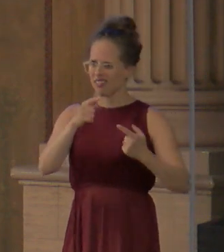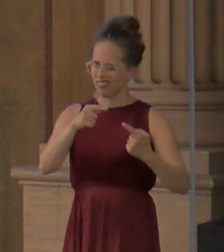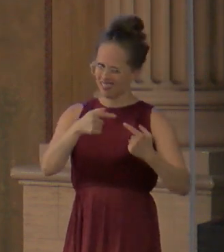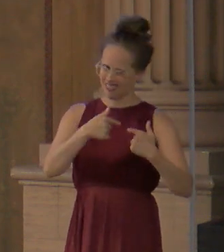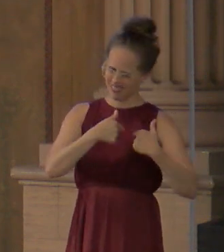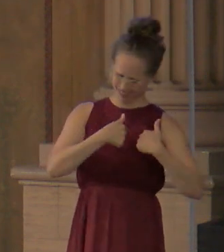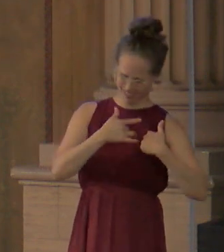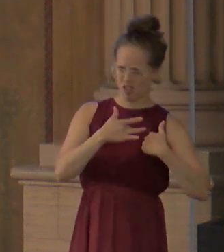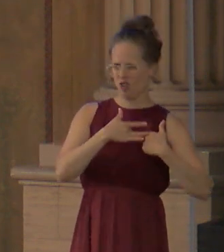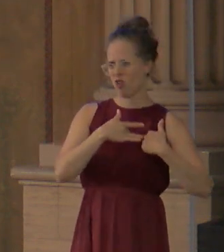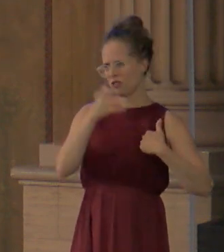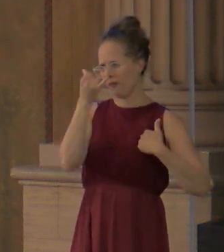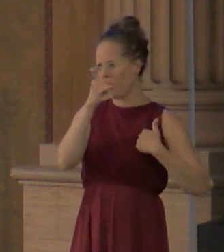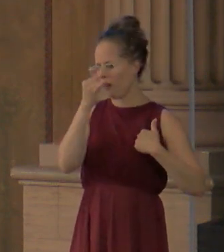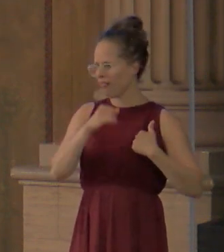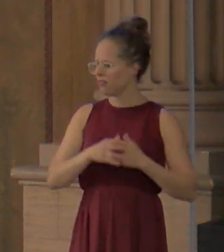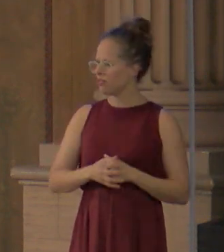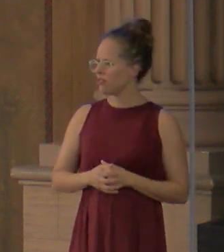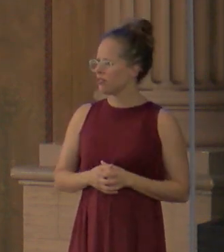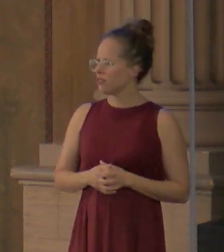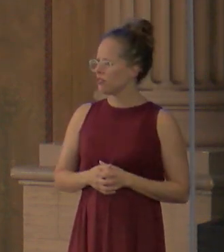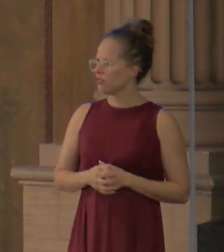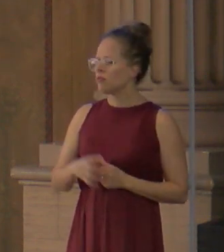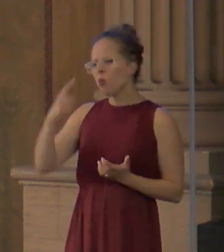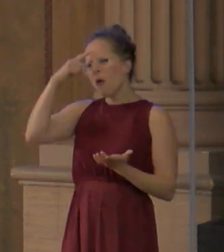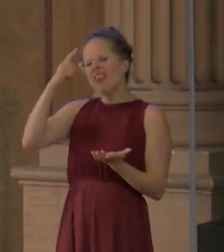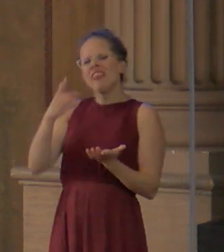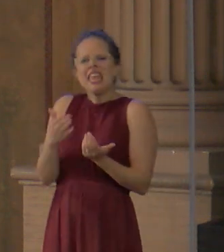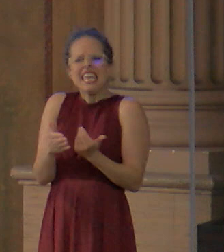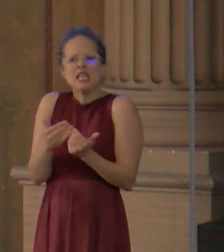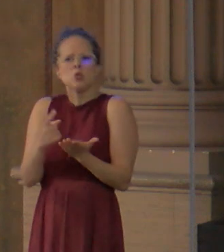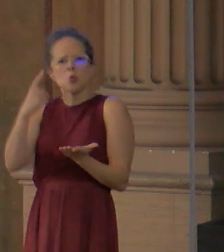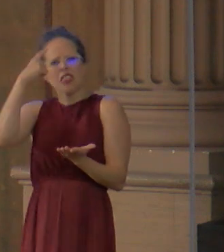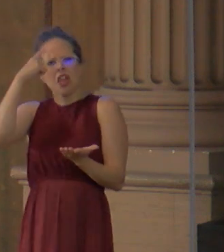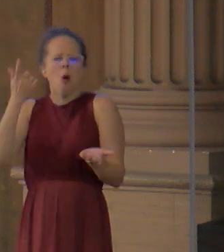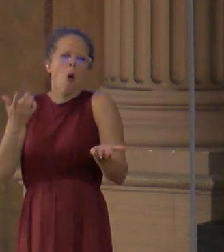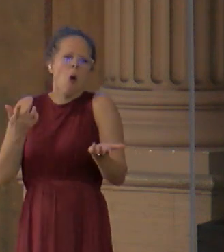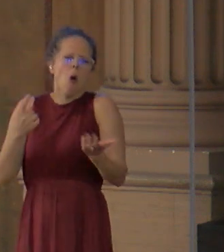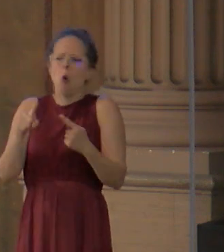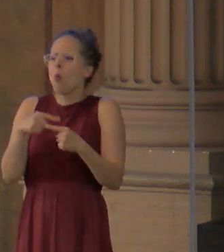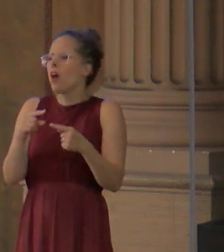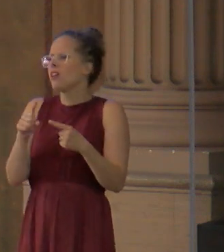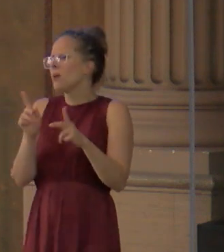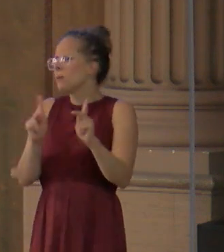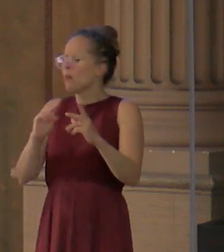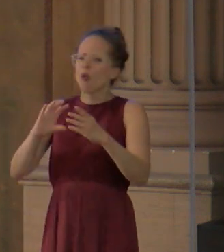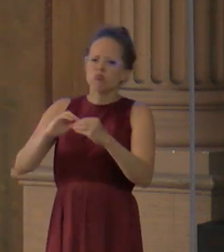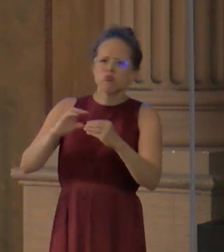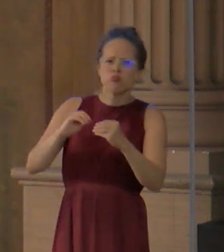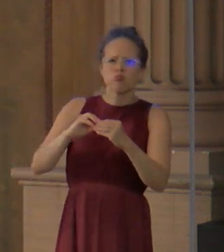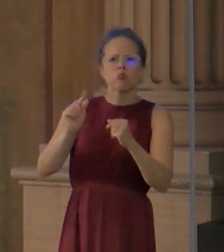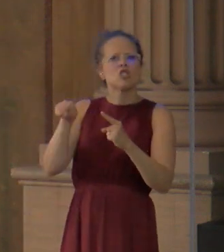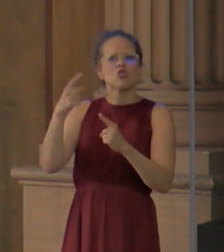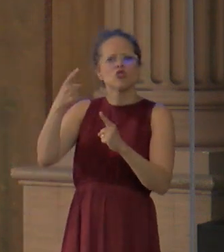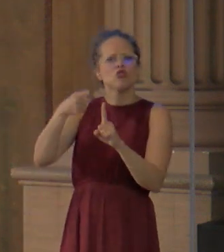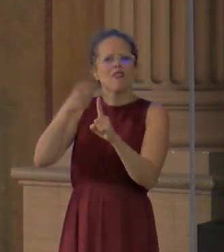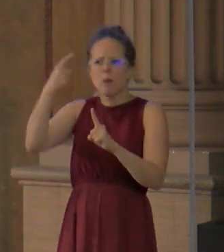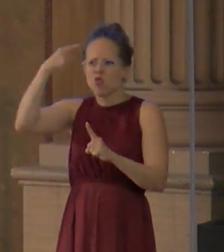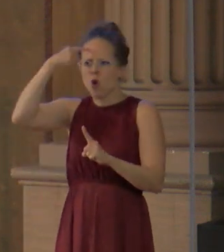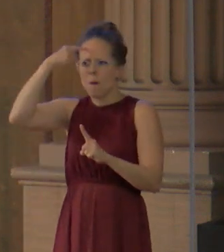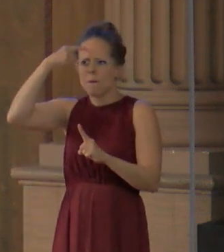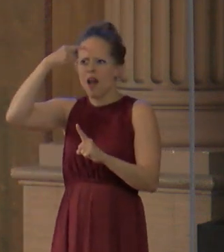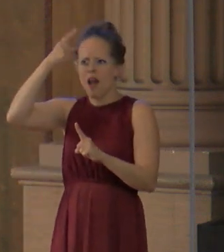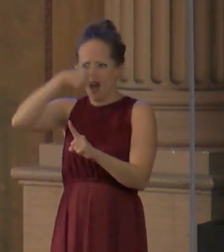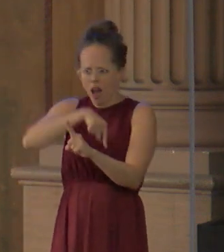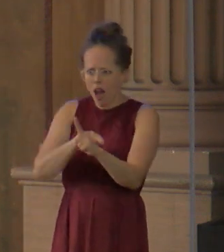because I think we're tempted to think that speech really is just an outflow or an overflow of our mind, and it is to